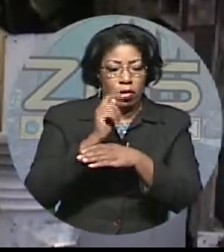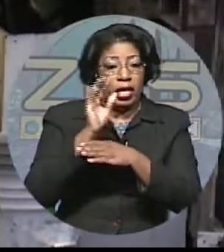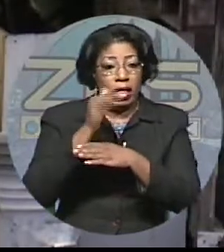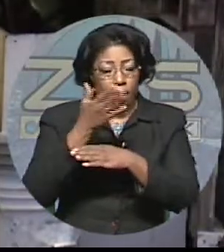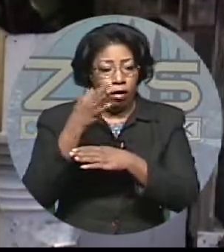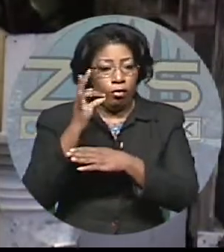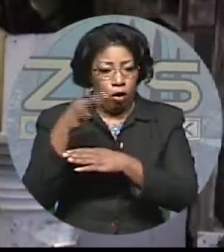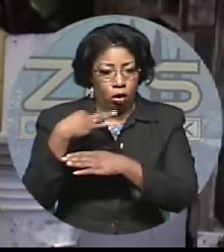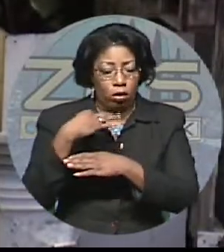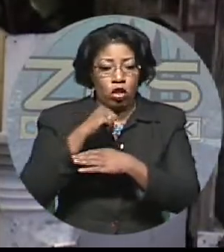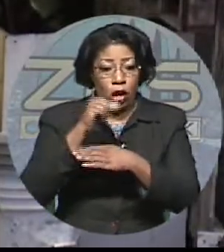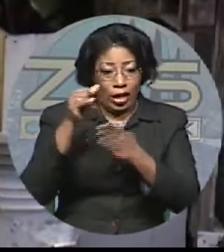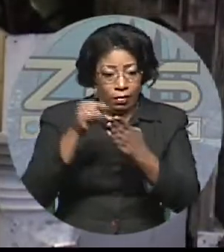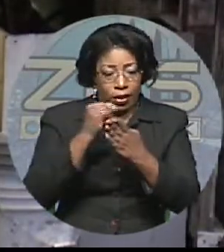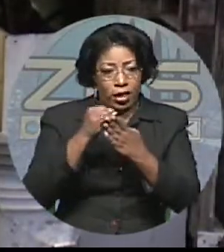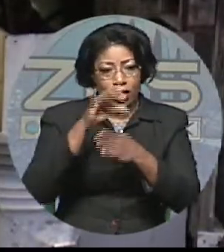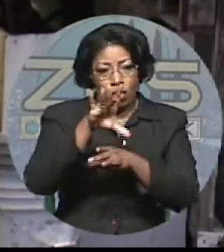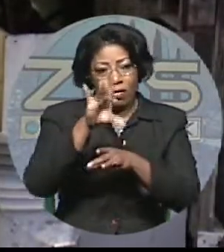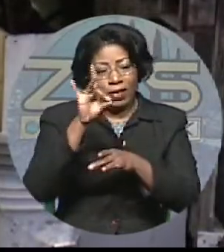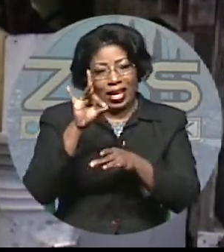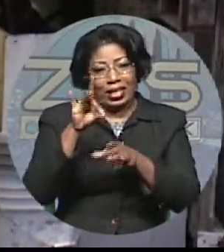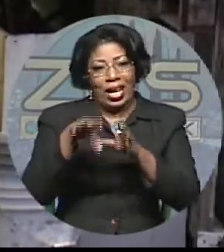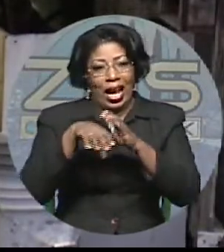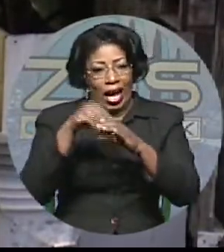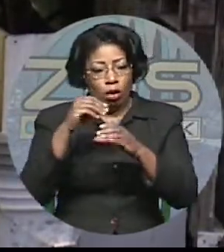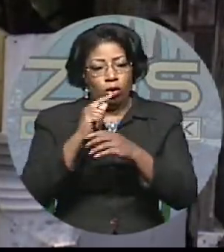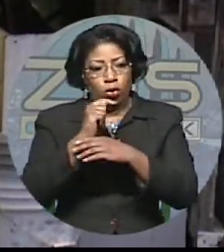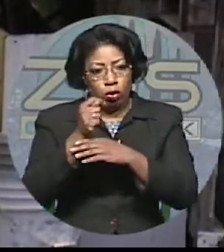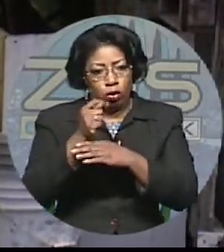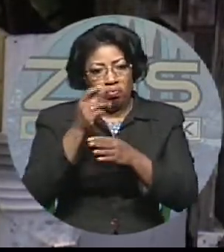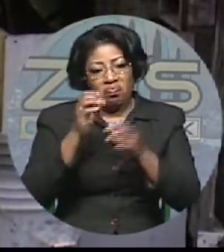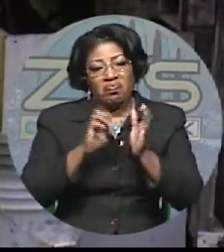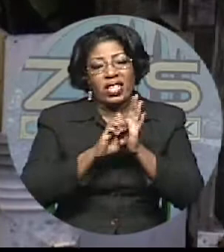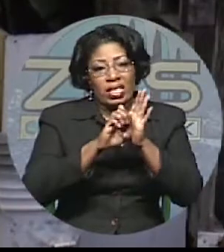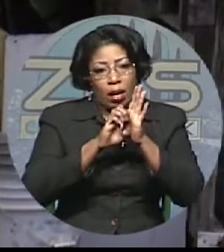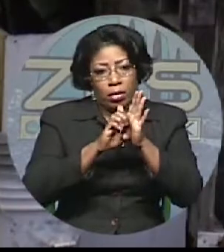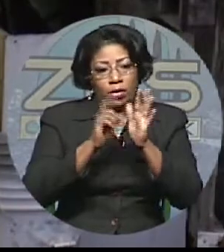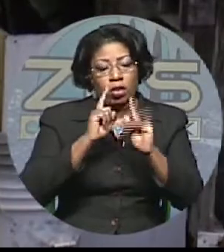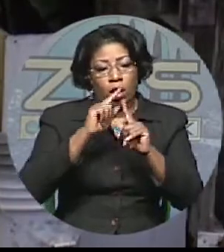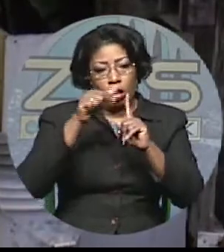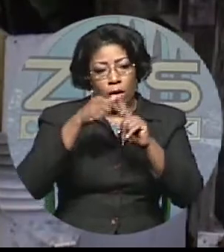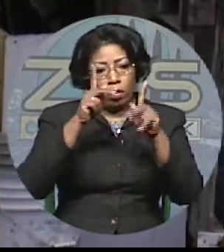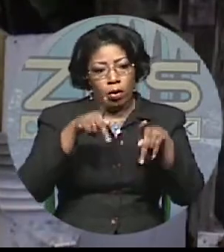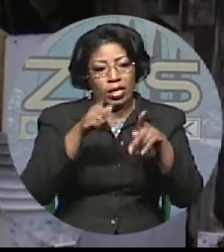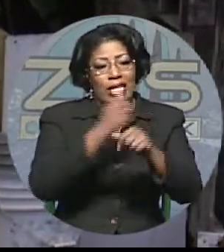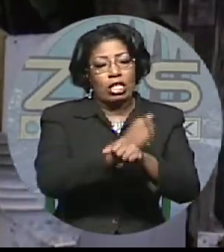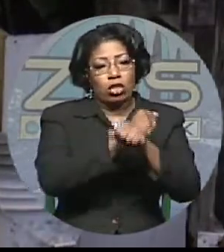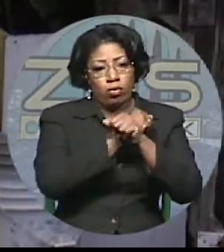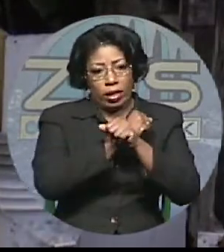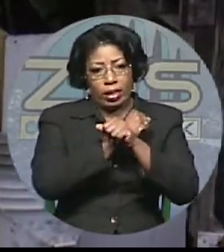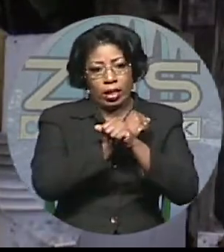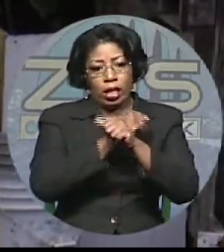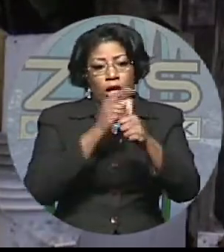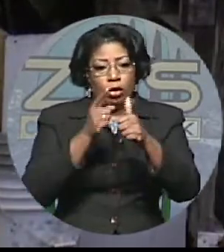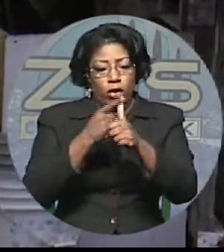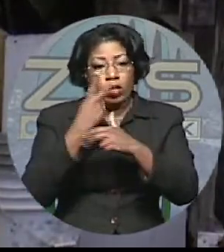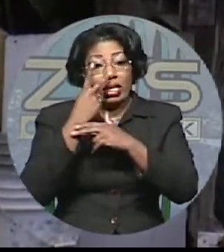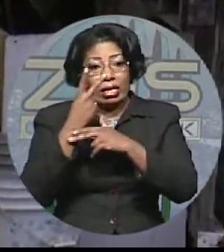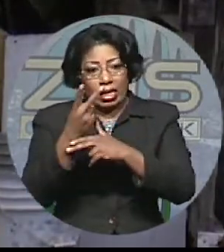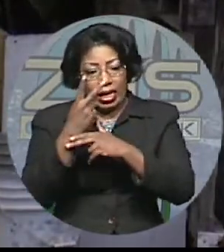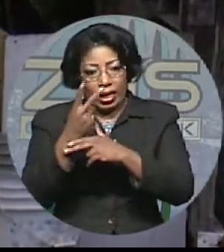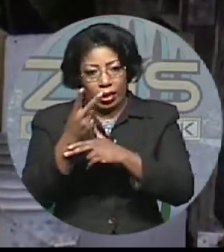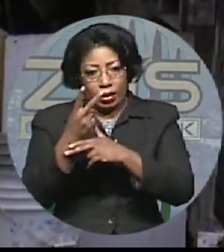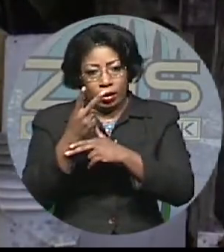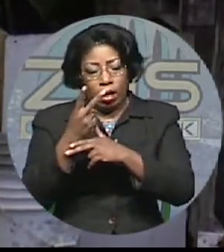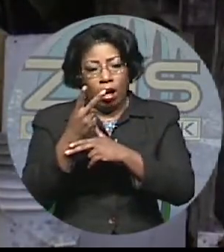you don't investigate to find out, for instance, if you talk about somebody who was arrested, you should at very least have seen a